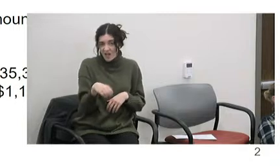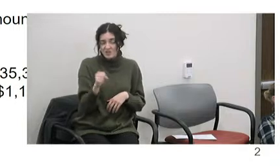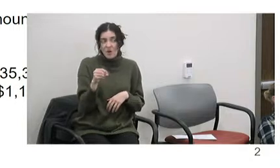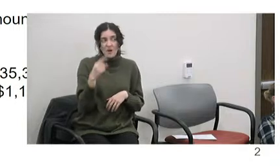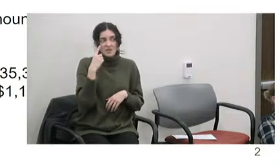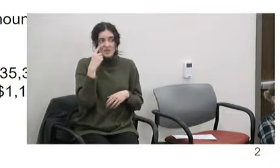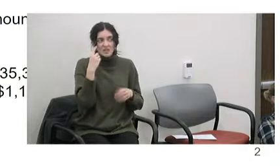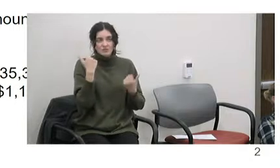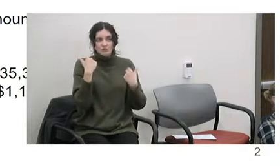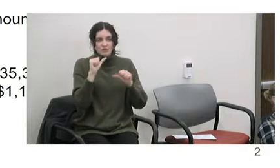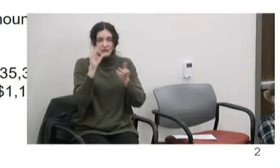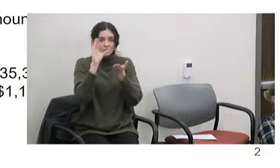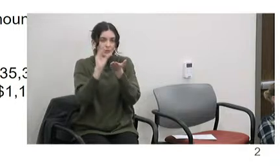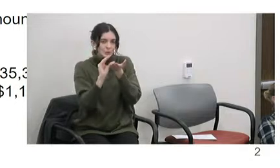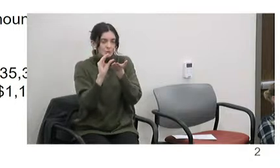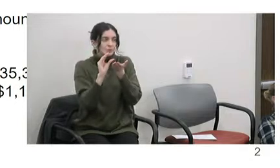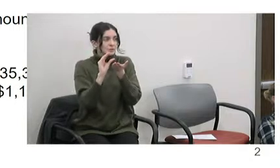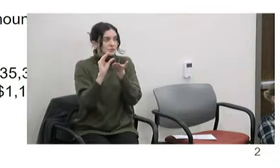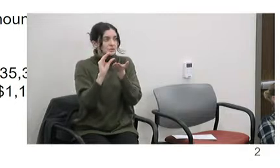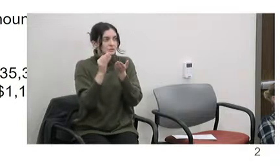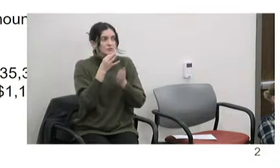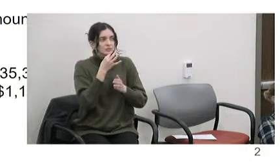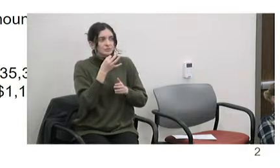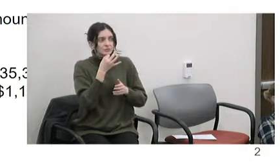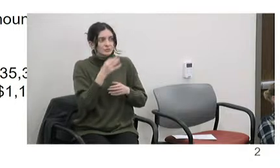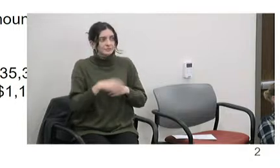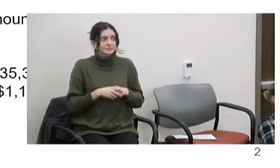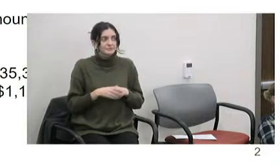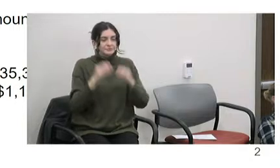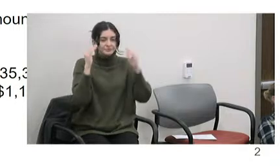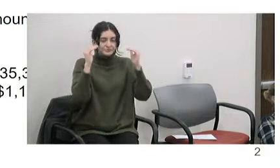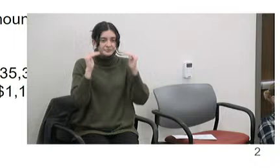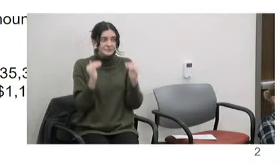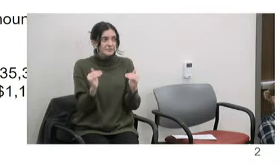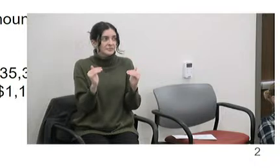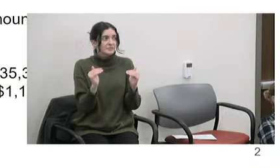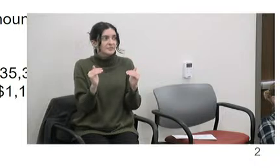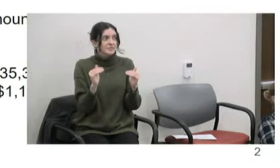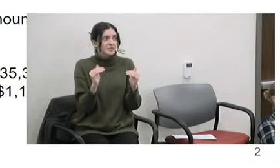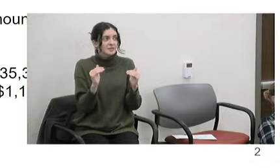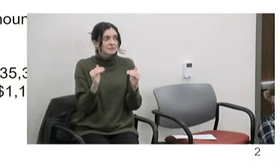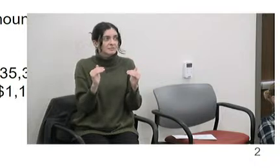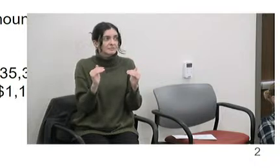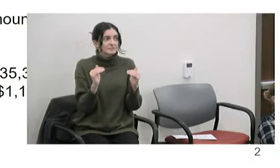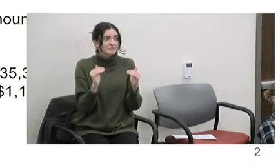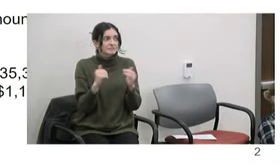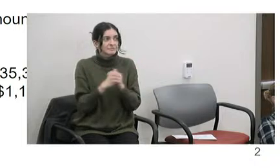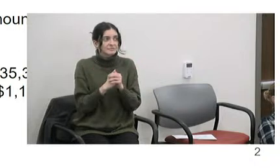more local grants. When we look at expenditures, we're tracking